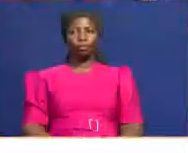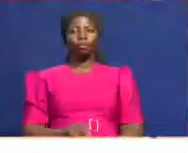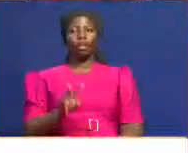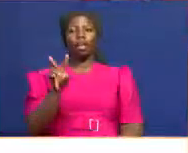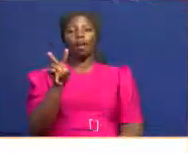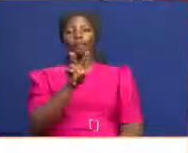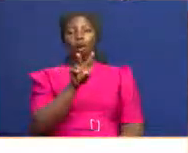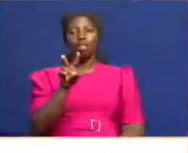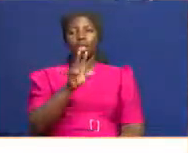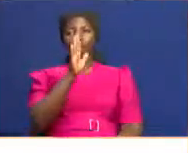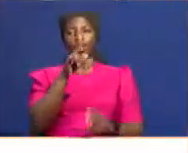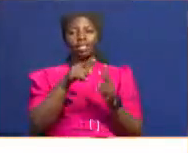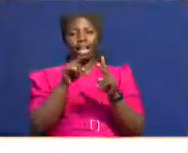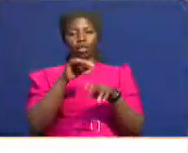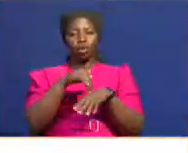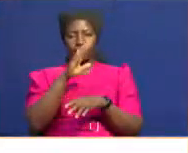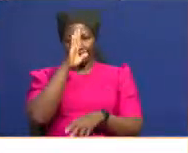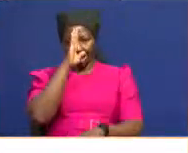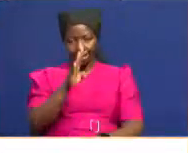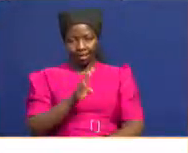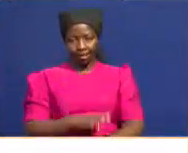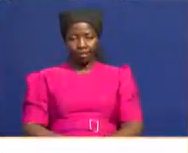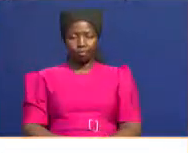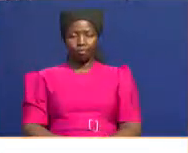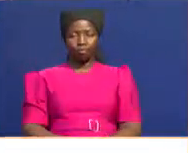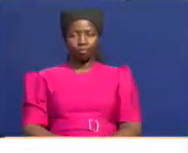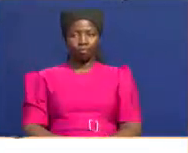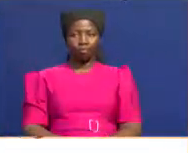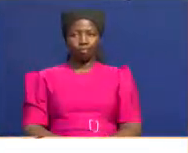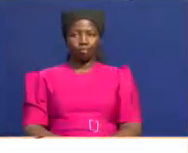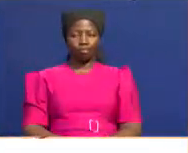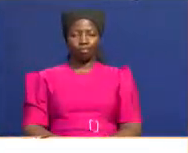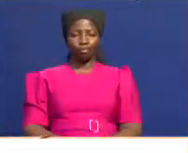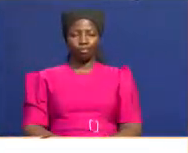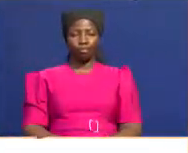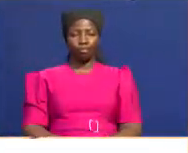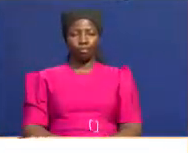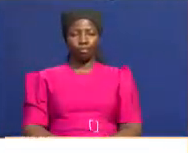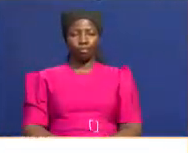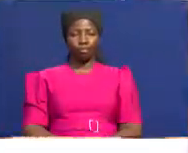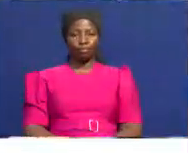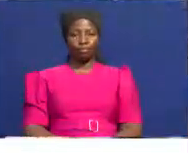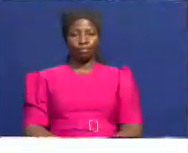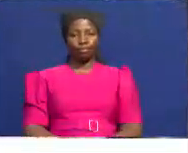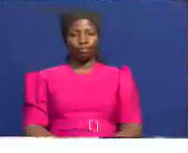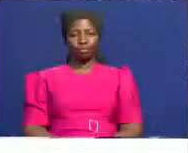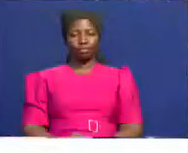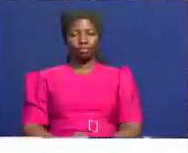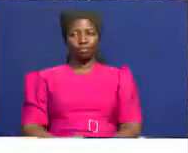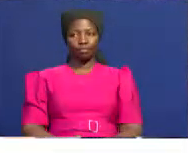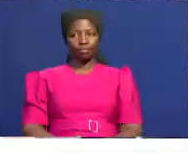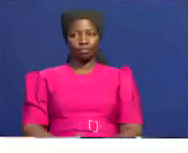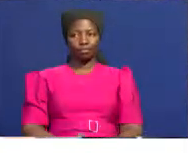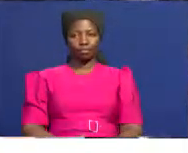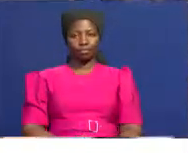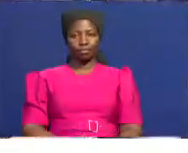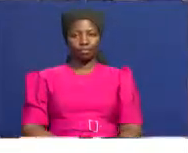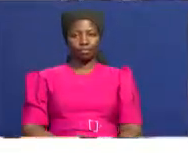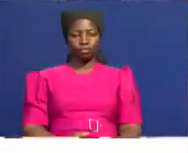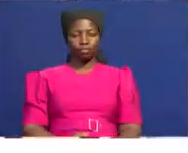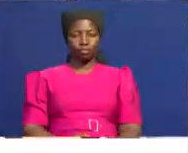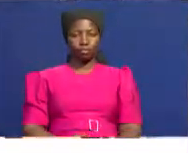Both series will begin on Sunday. Jaime Jaquez Jr. Jaquez, you bet! An 11-0